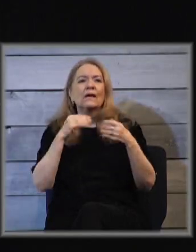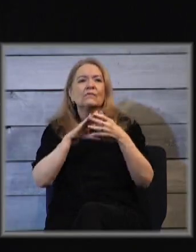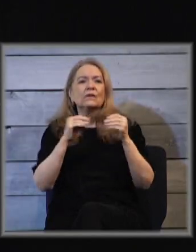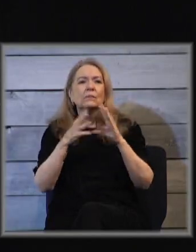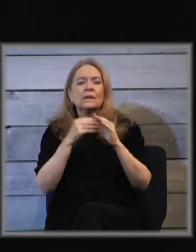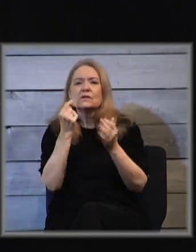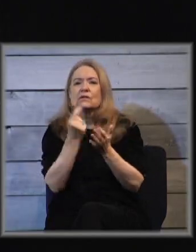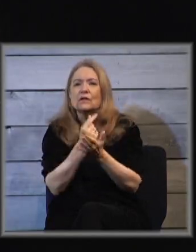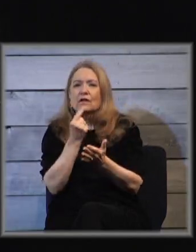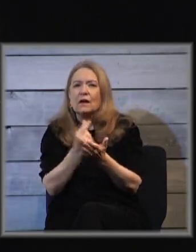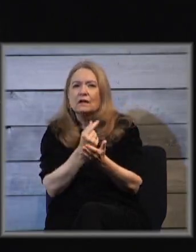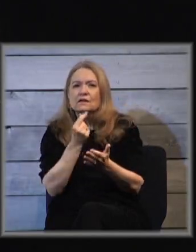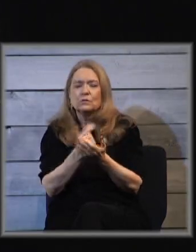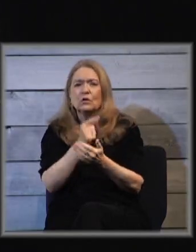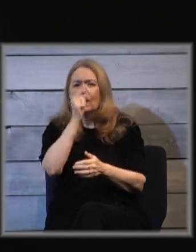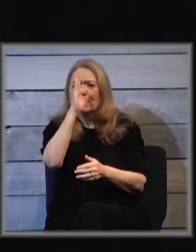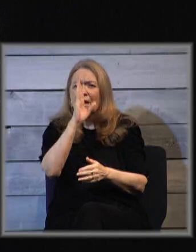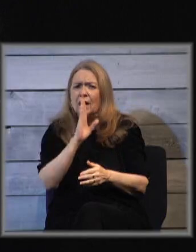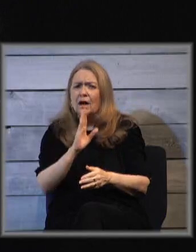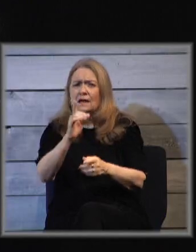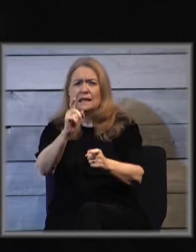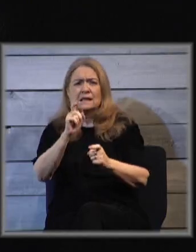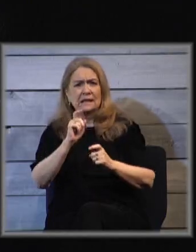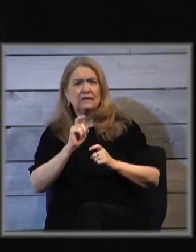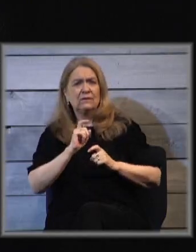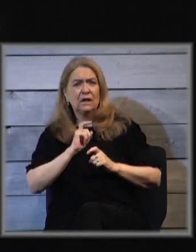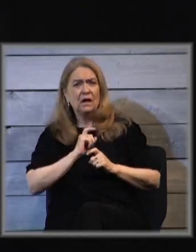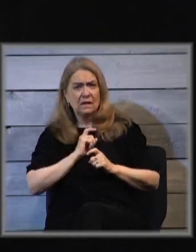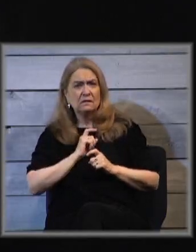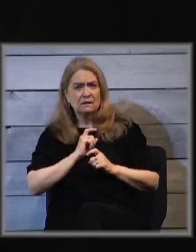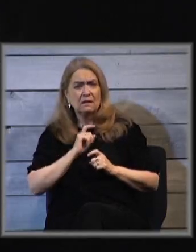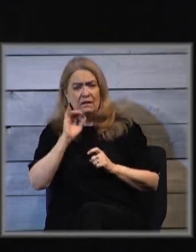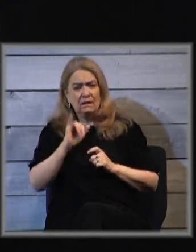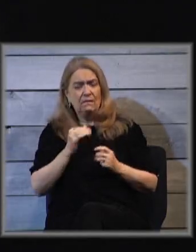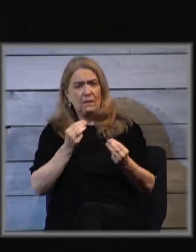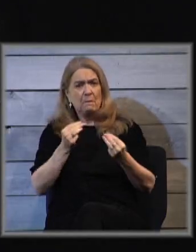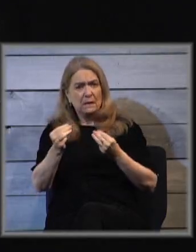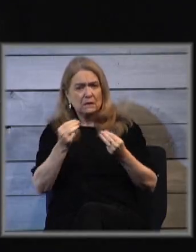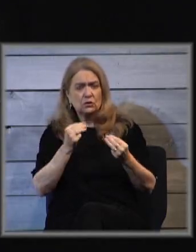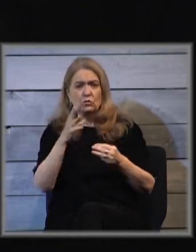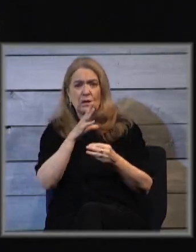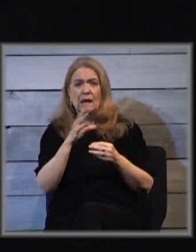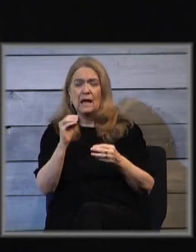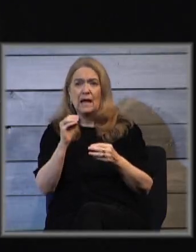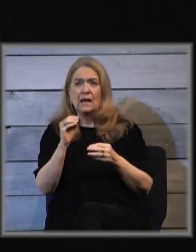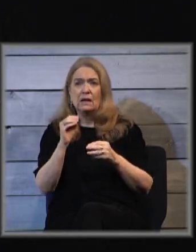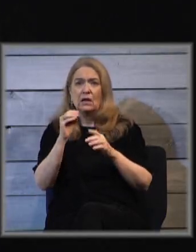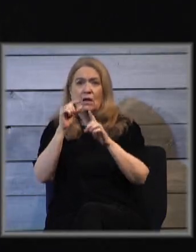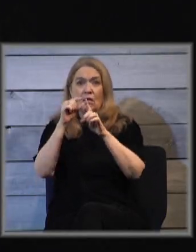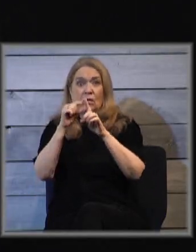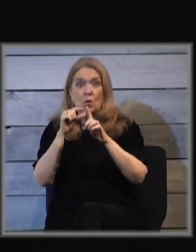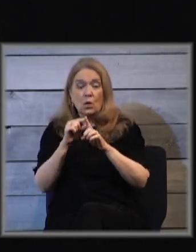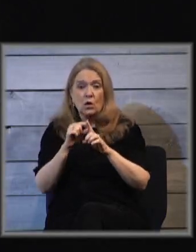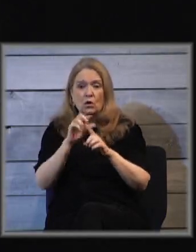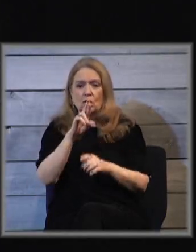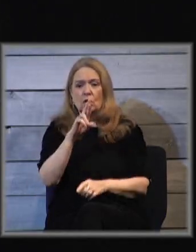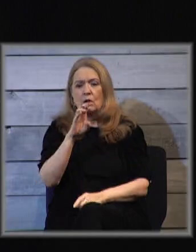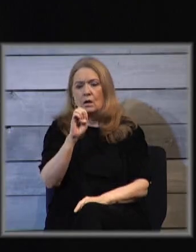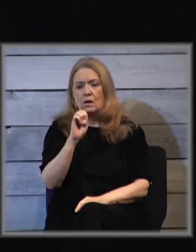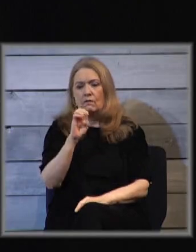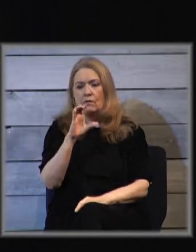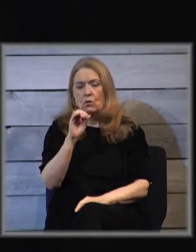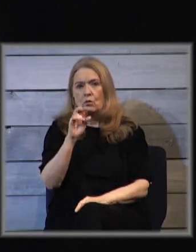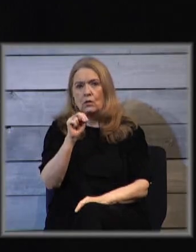gospel. And God has given us the ministry and the word of reconciliation. Now you may say,